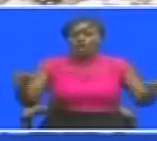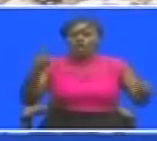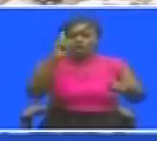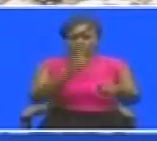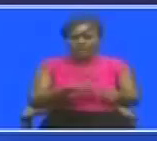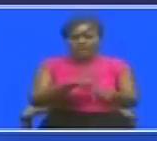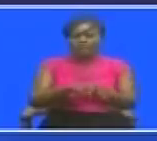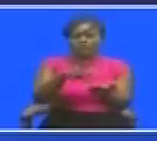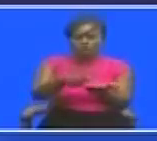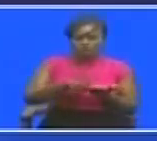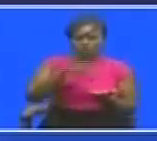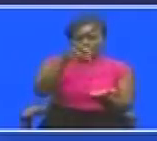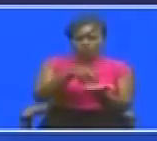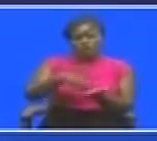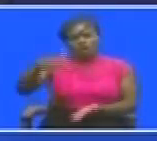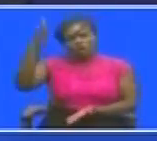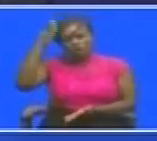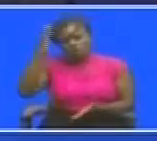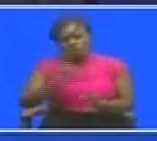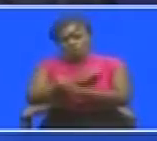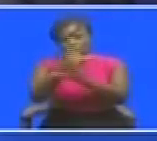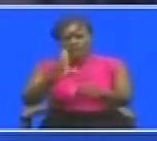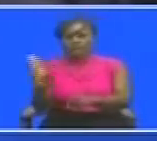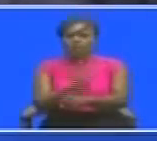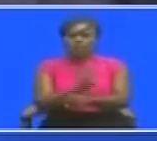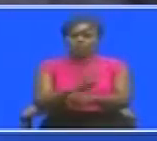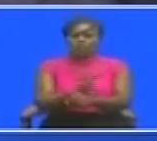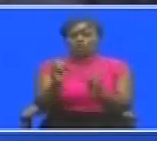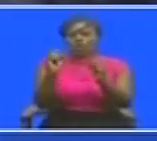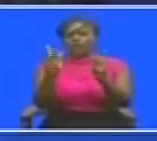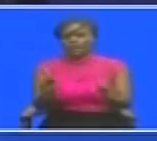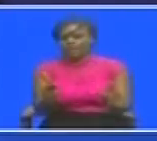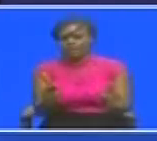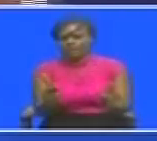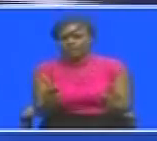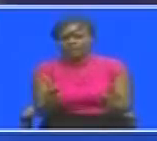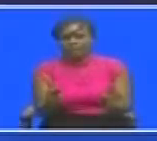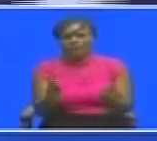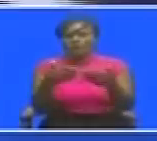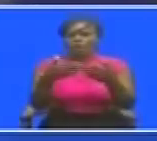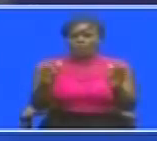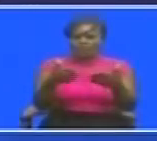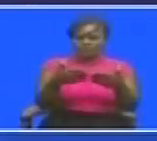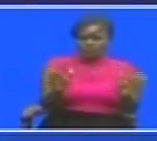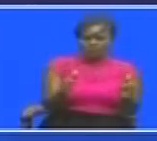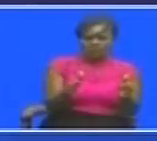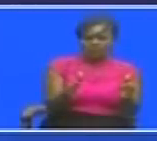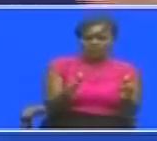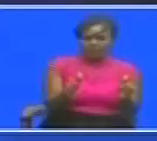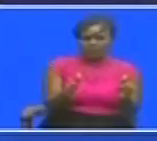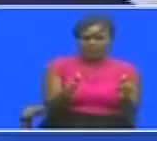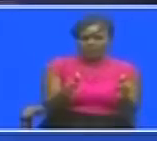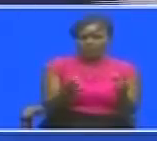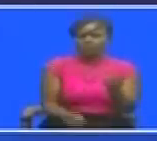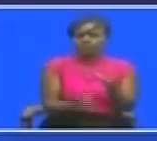debt position. We know that what we are spending our money on is okay. It's opening the